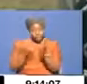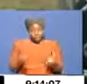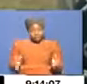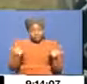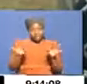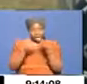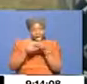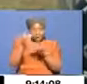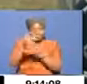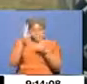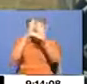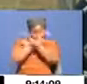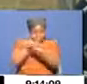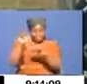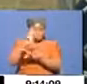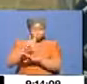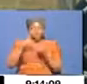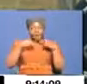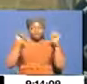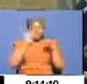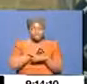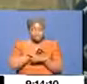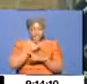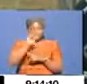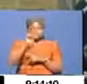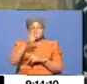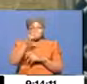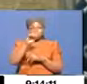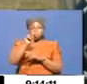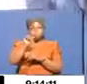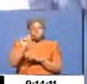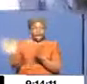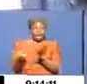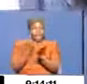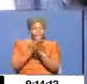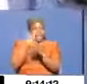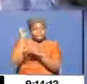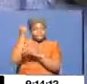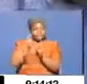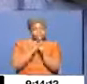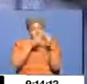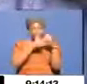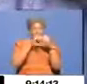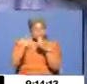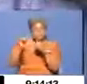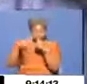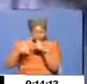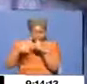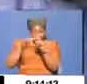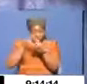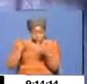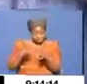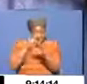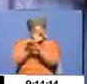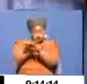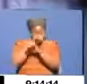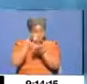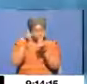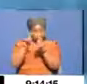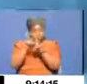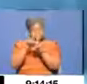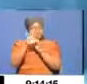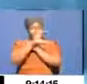President Uhuru Kenyatta. The Shonas arrived in Kenya in 1959 from Zimbabwe as Christian